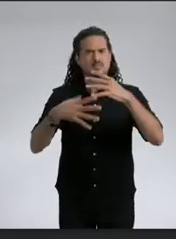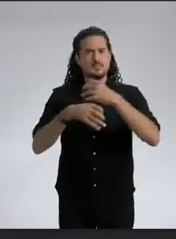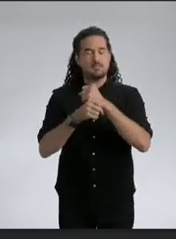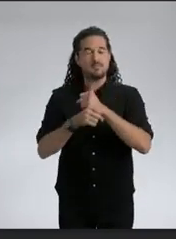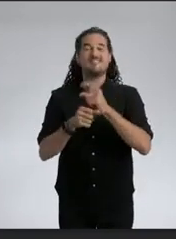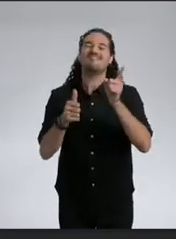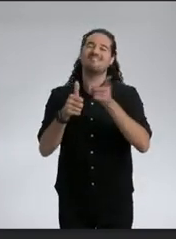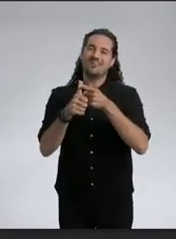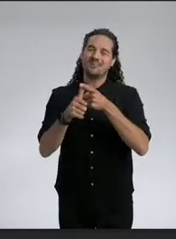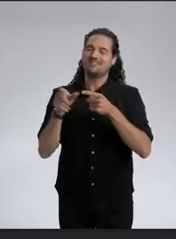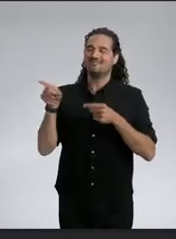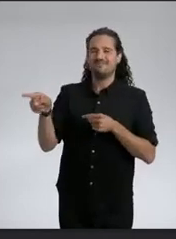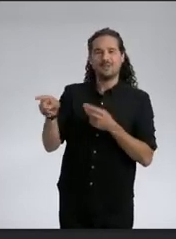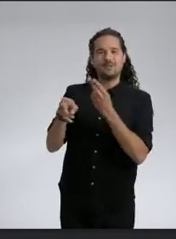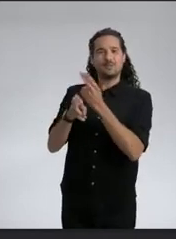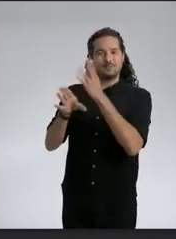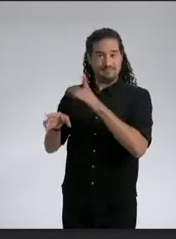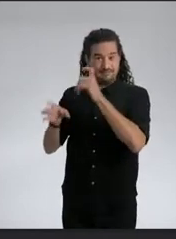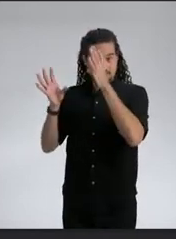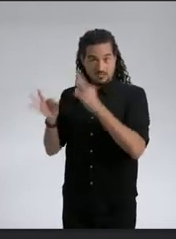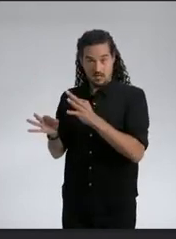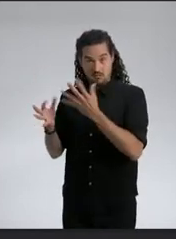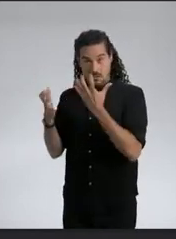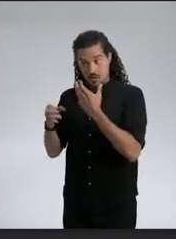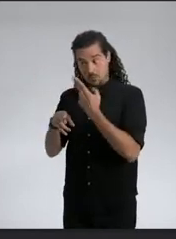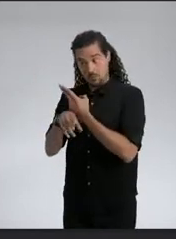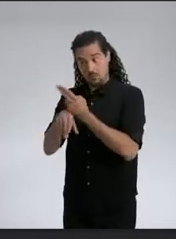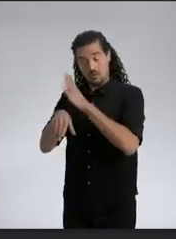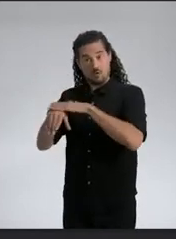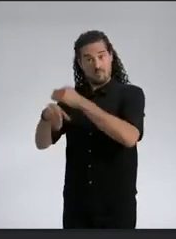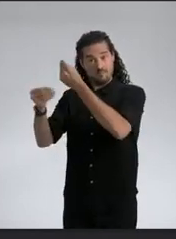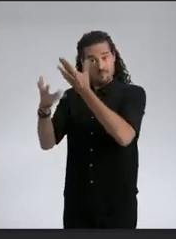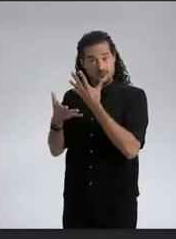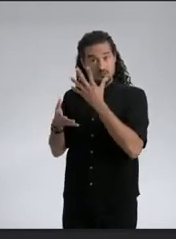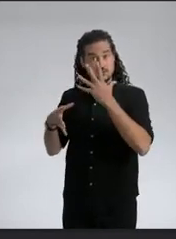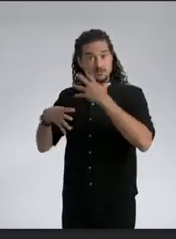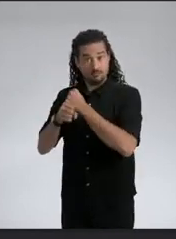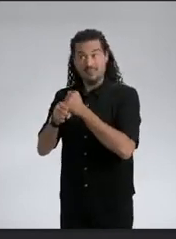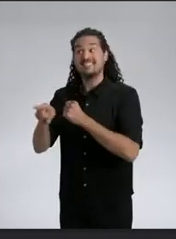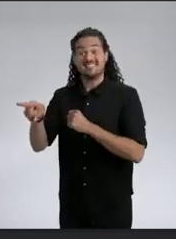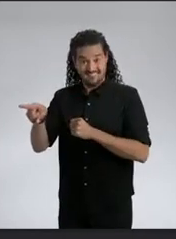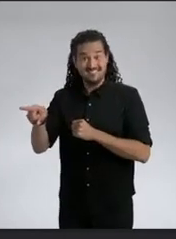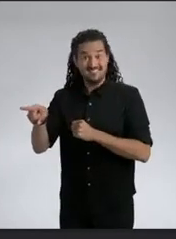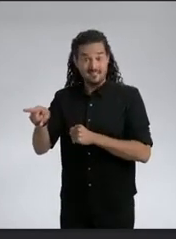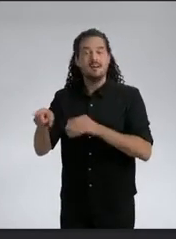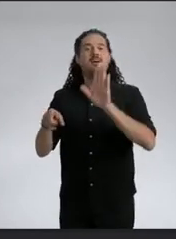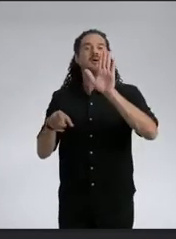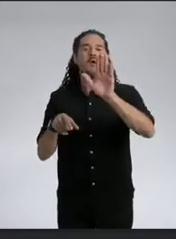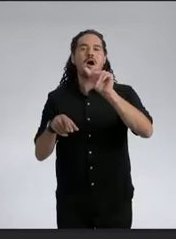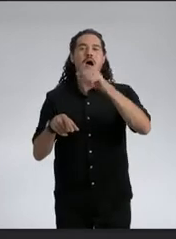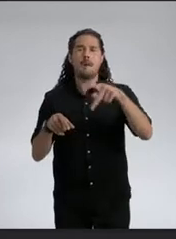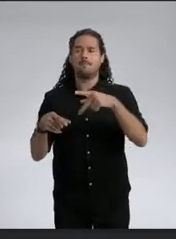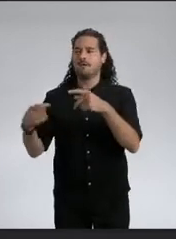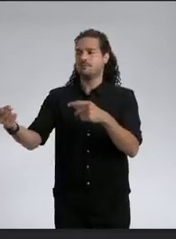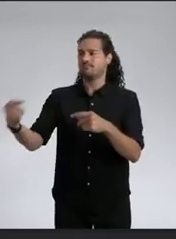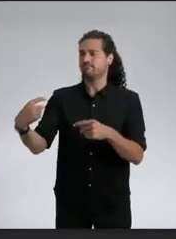completely up to the user if they want to use a notification summary. And if they do, apps that send the most notifications will be suggested.